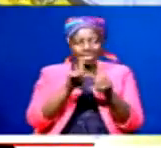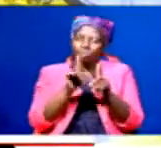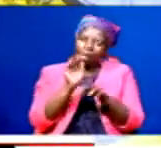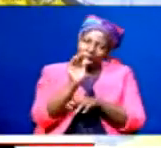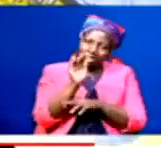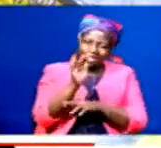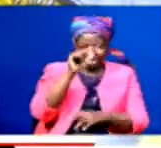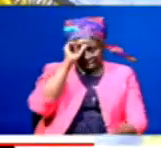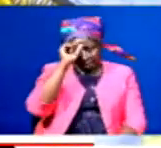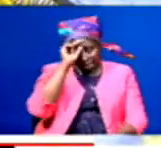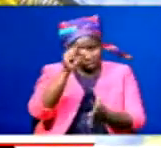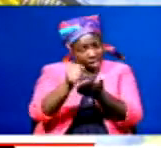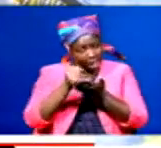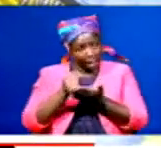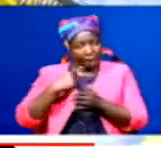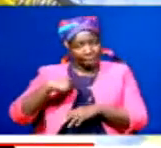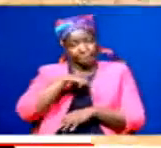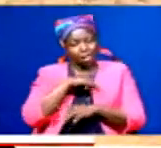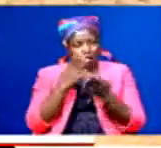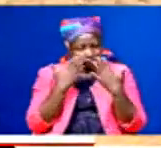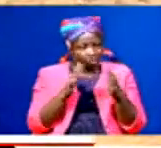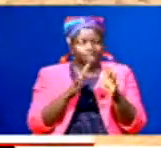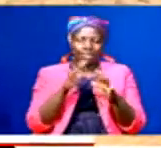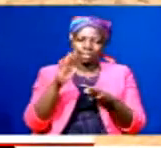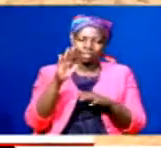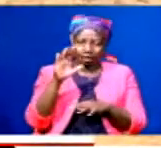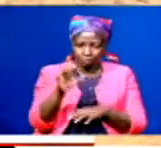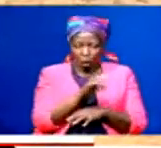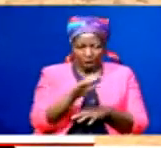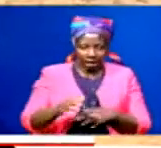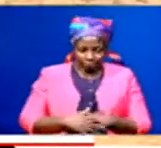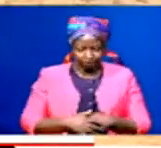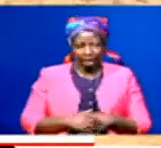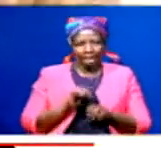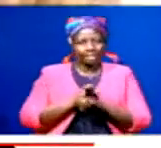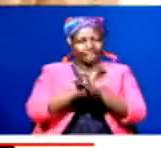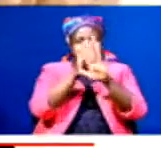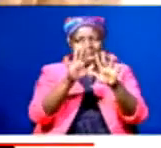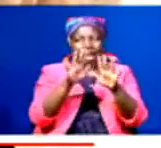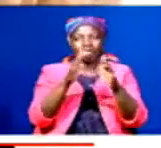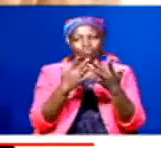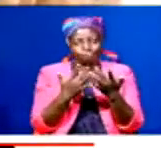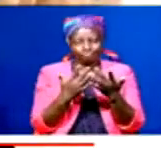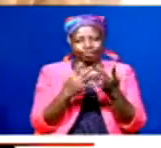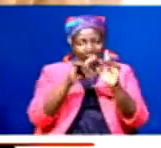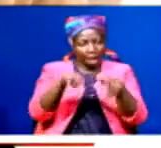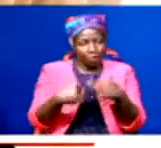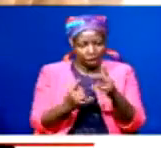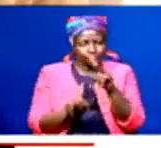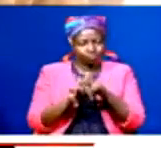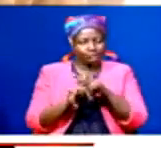yetu itusaidie kumaliza hii pombe. A clear contrast of demands, however, came out as women in